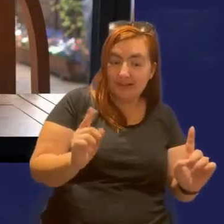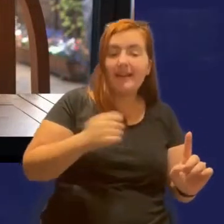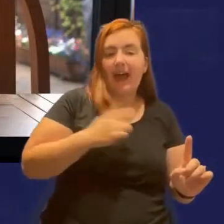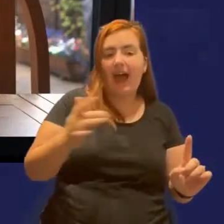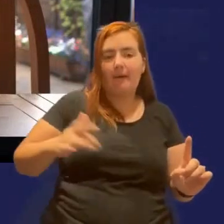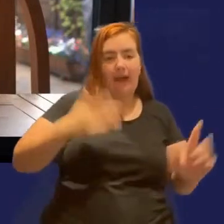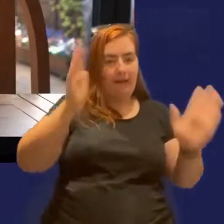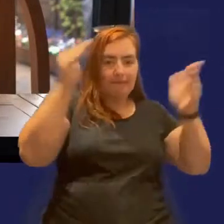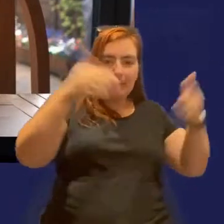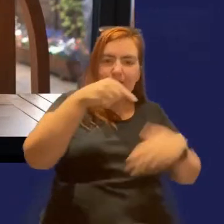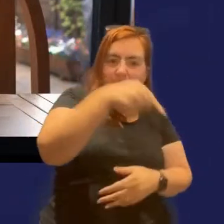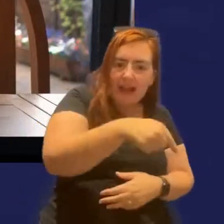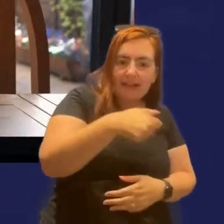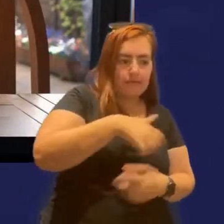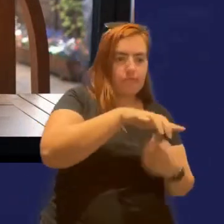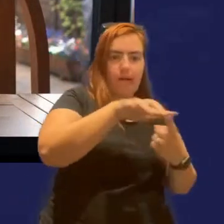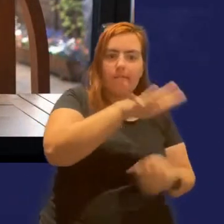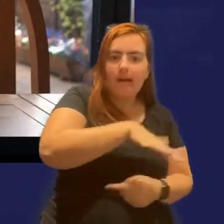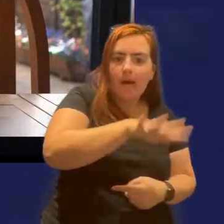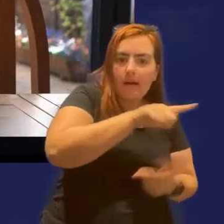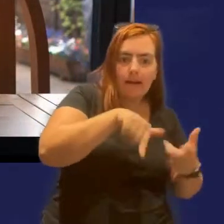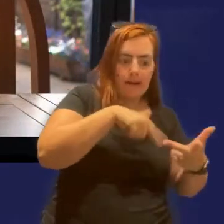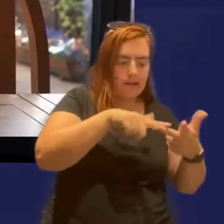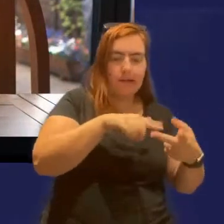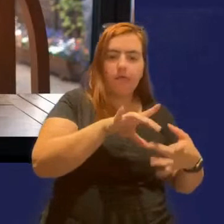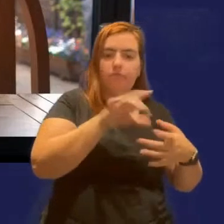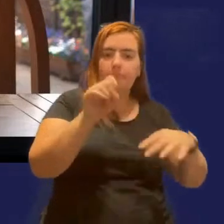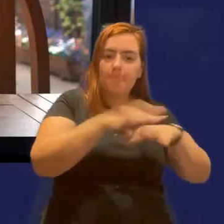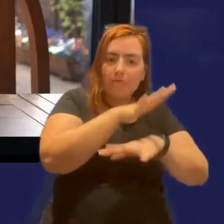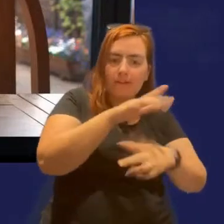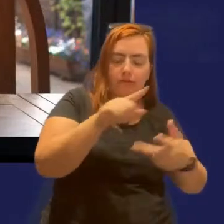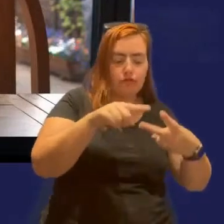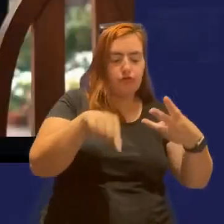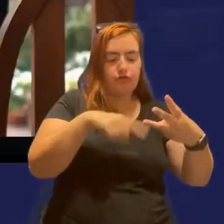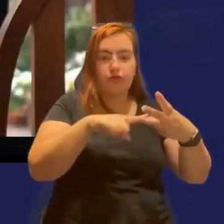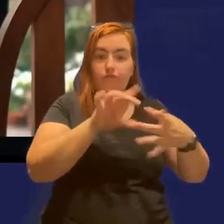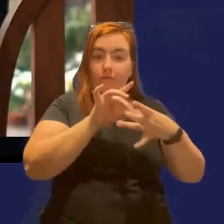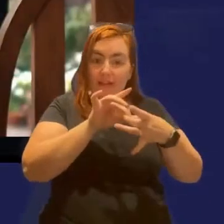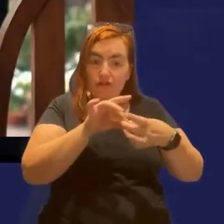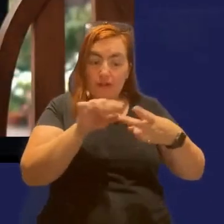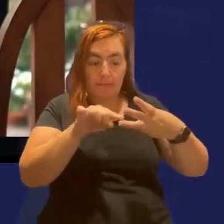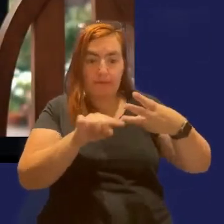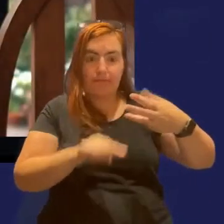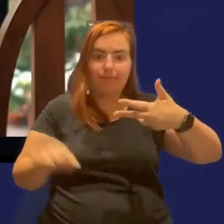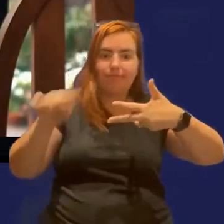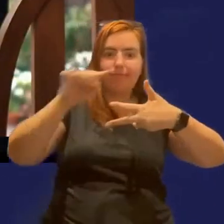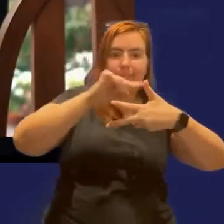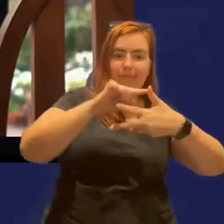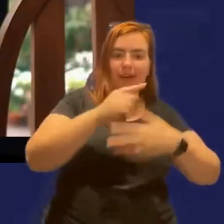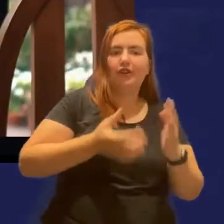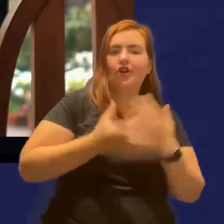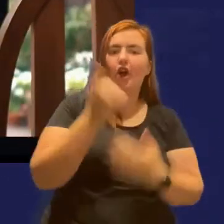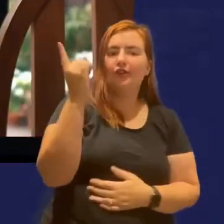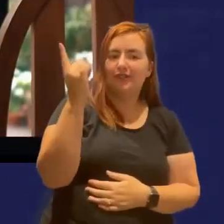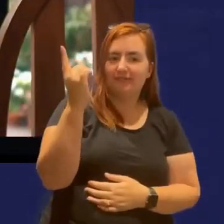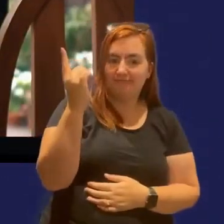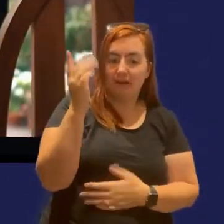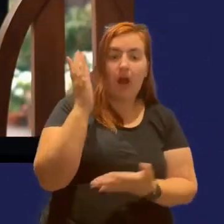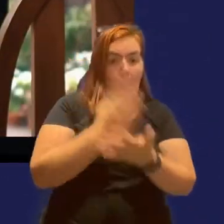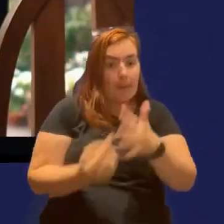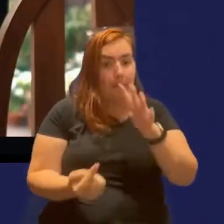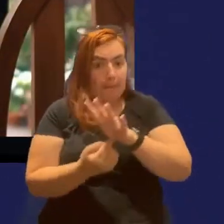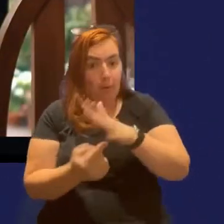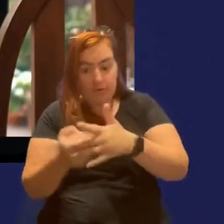around them, our family, our marriage, our relationships, God. Yes, there are many important things in our lives. Let's